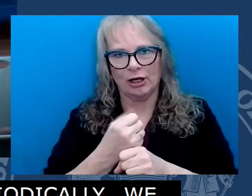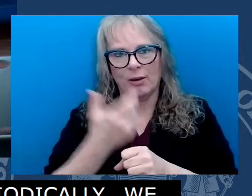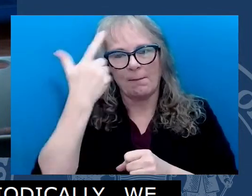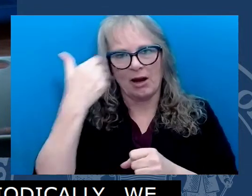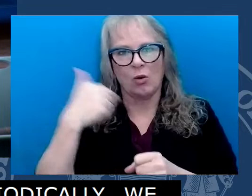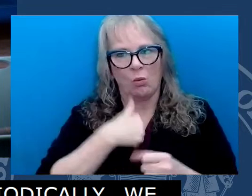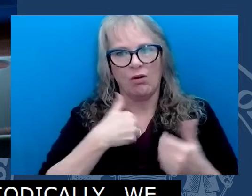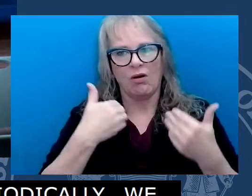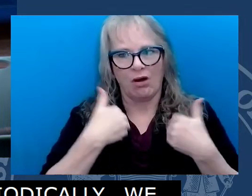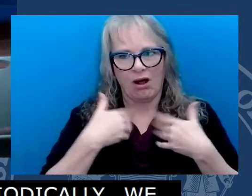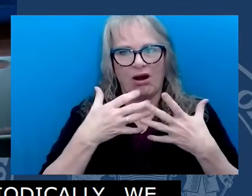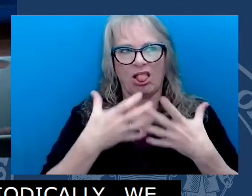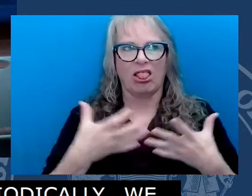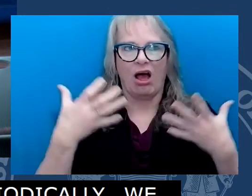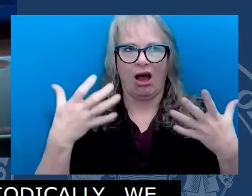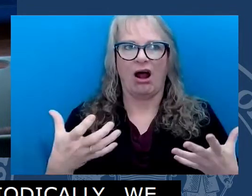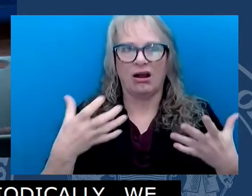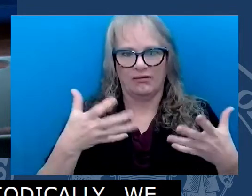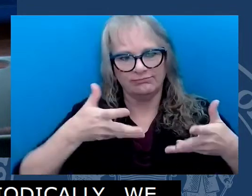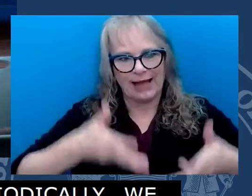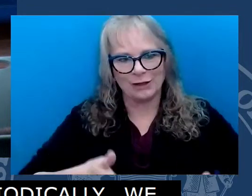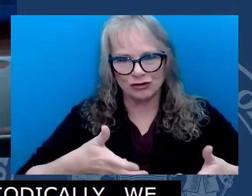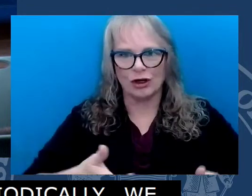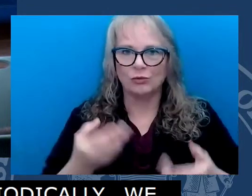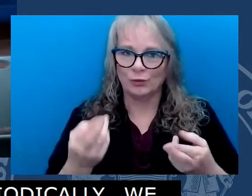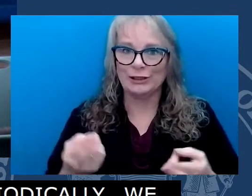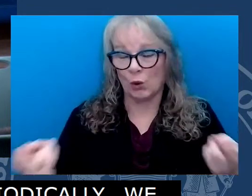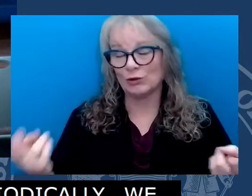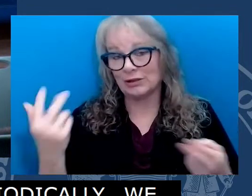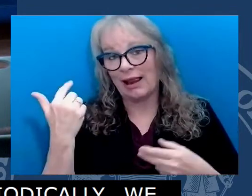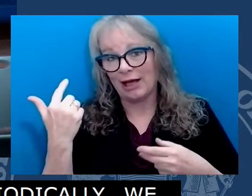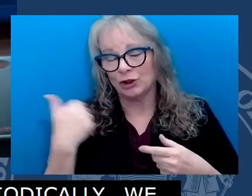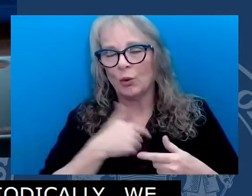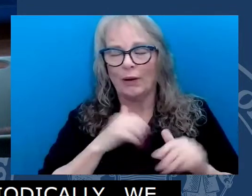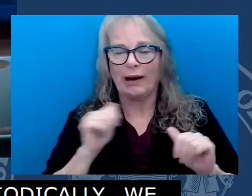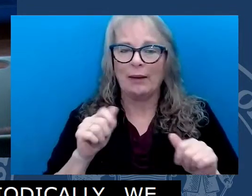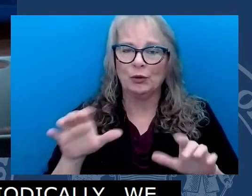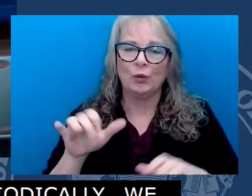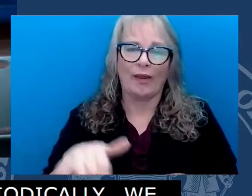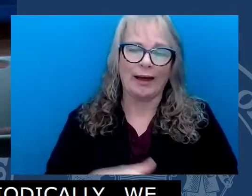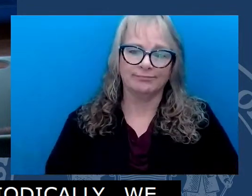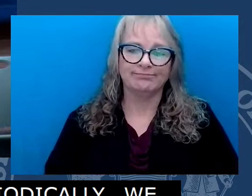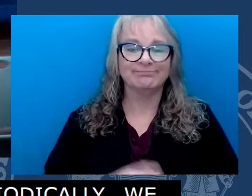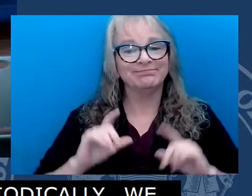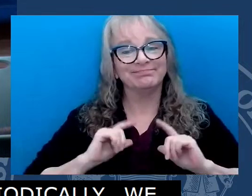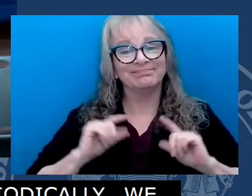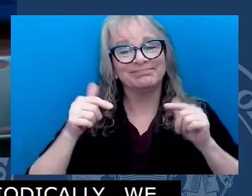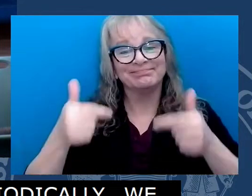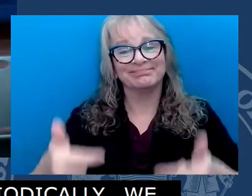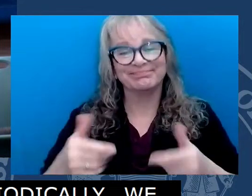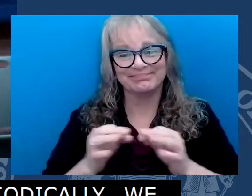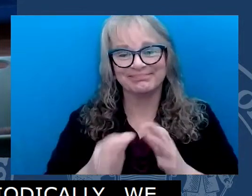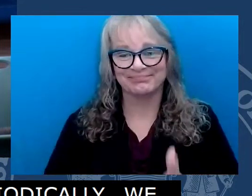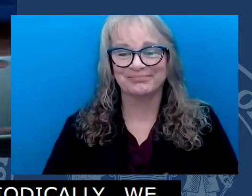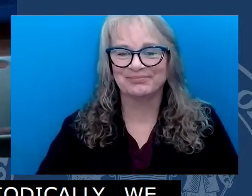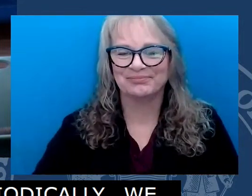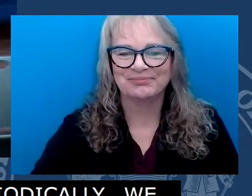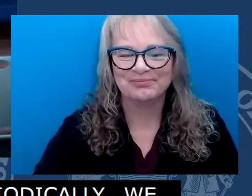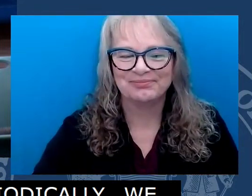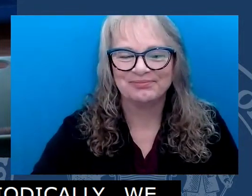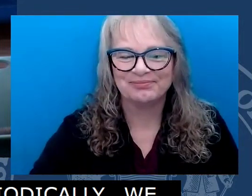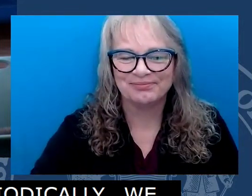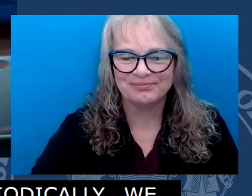lot of extra resources last year to do that. So to your fundamental point, I